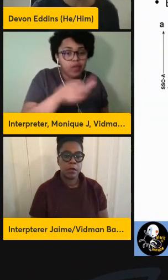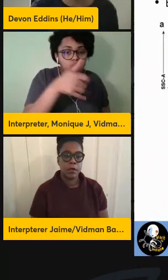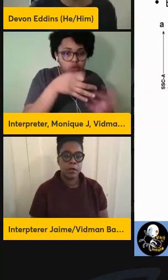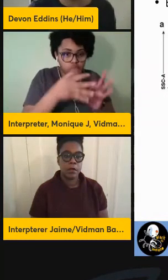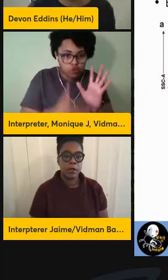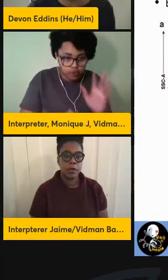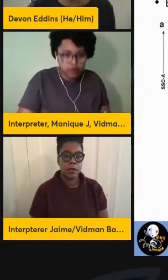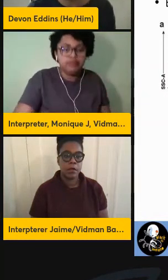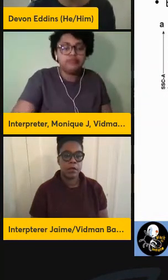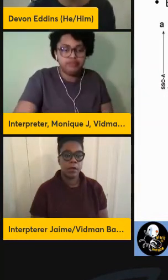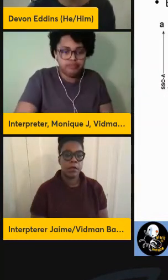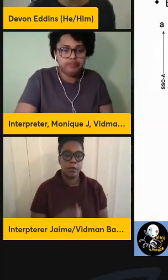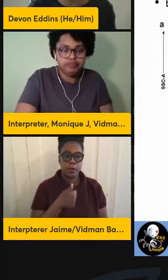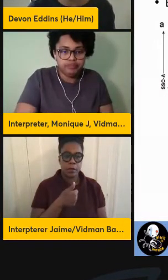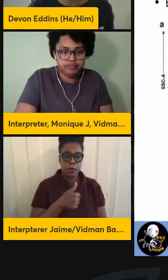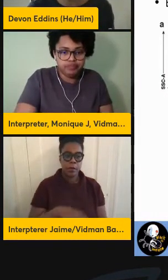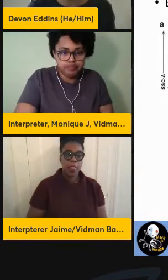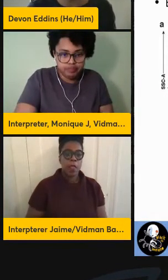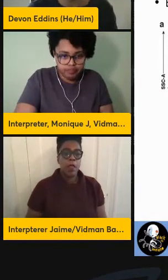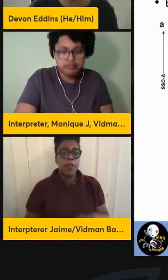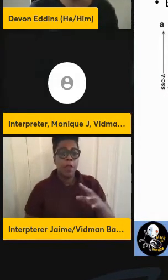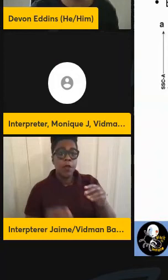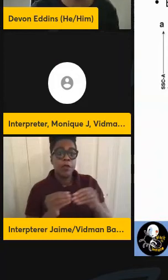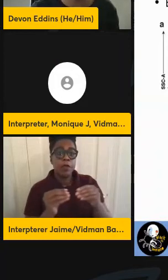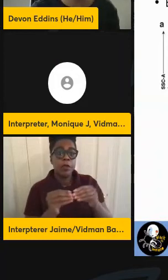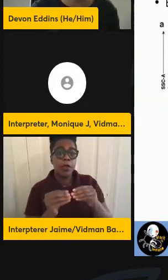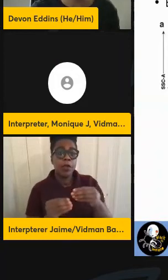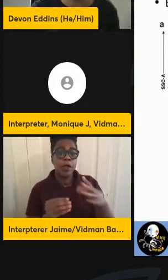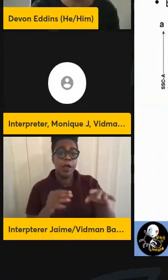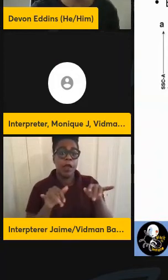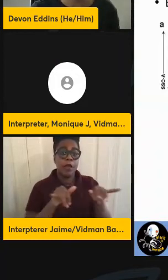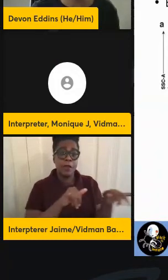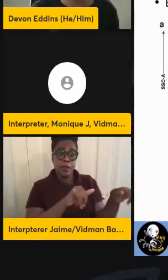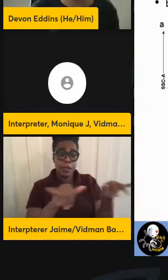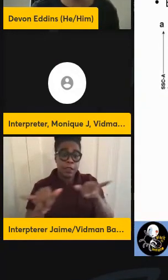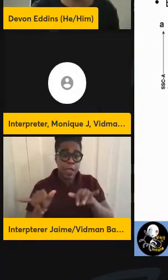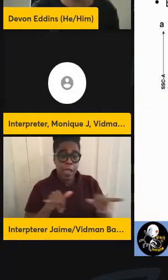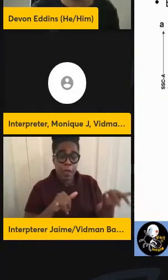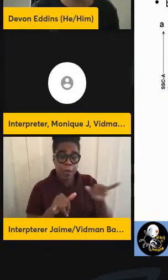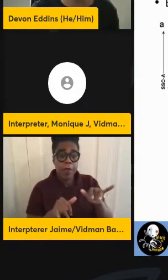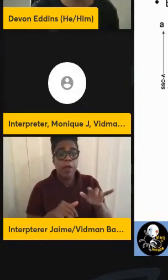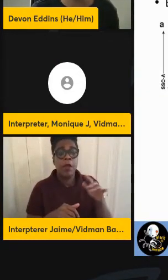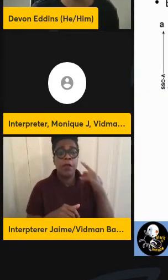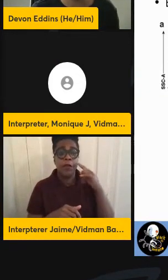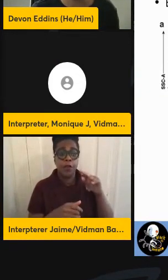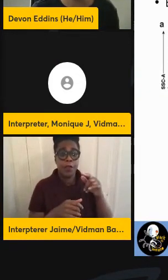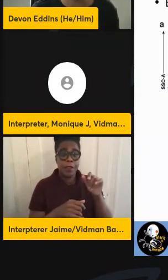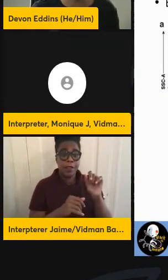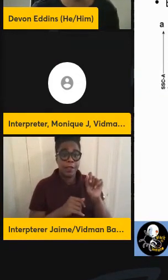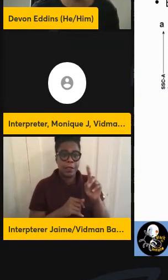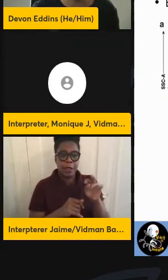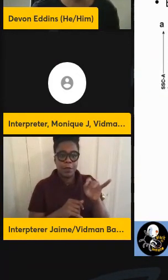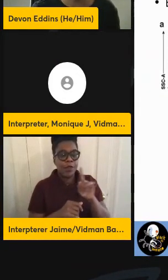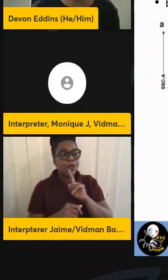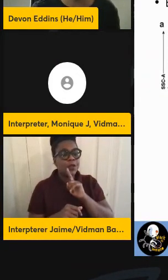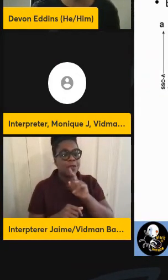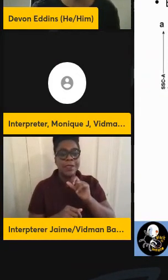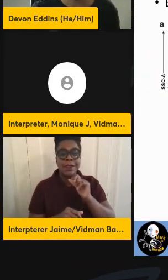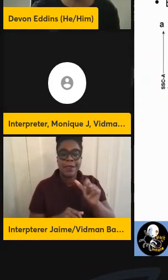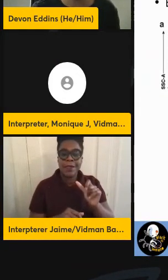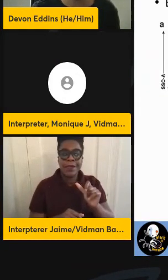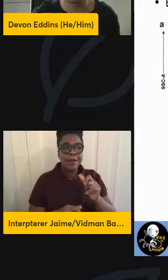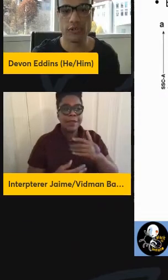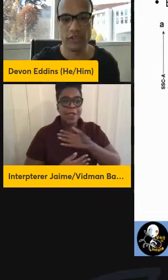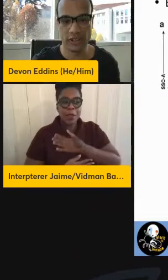and more heterogeneity. There was much more heterogeneity. So we didn't really have an appreciation for